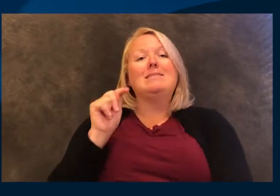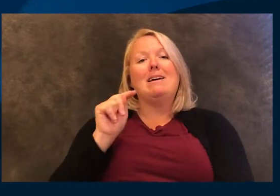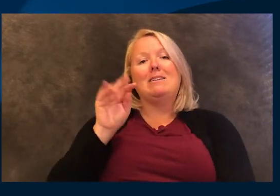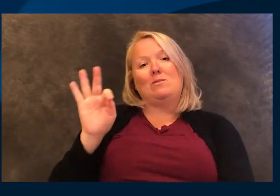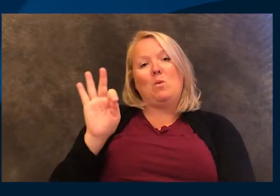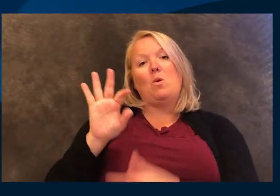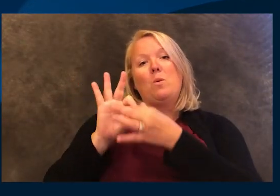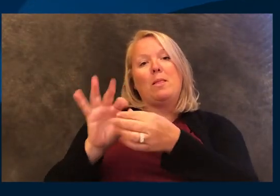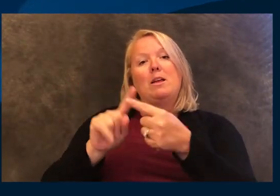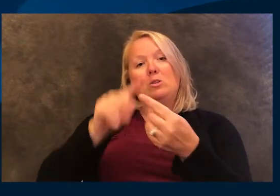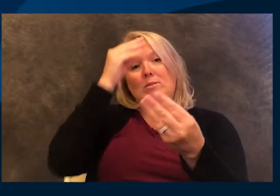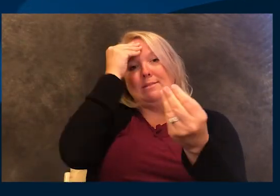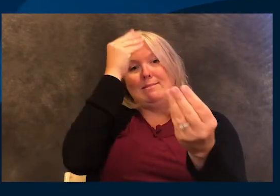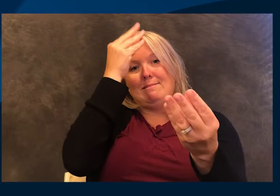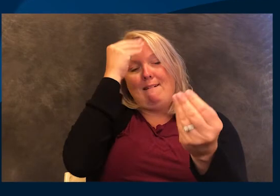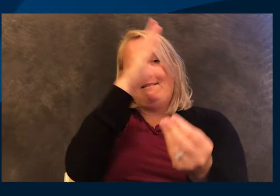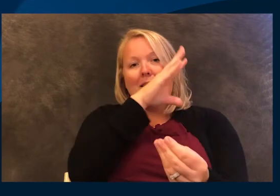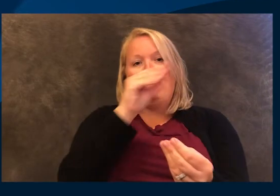vaccinations. Thank you.